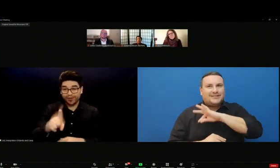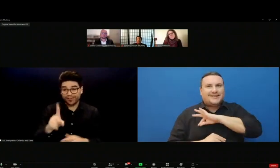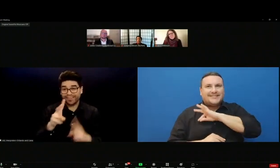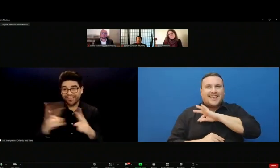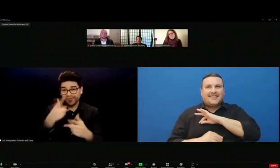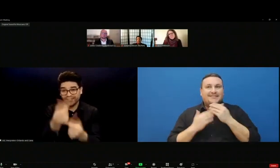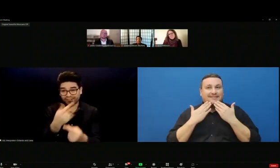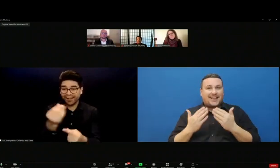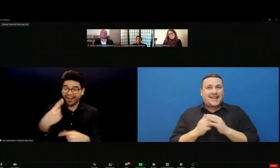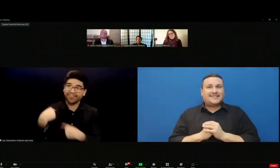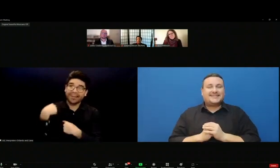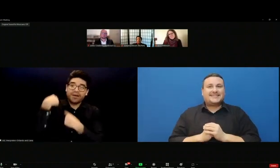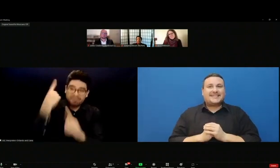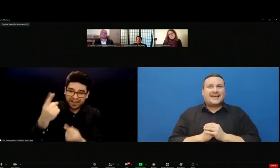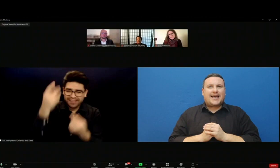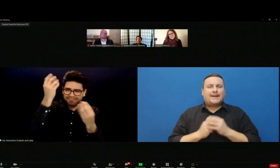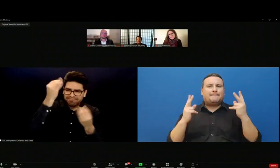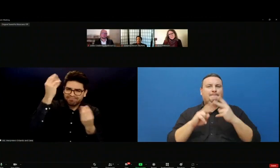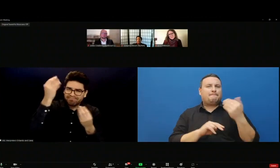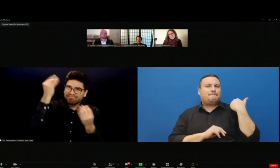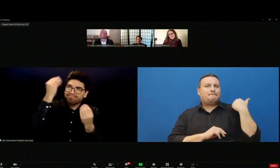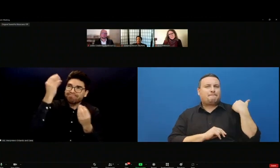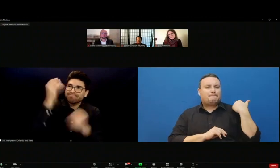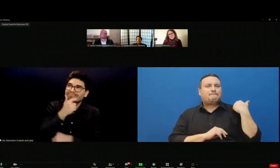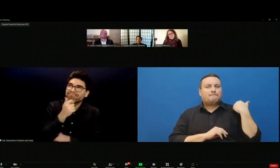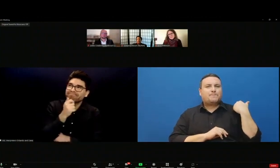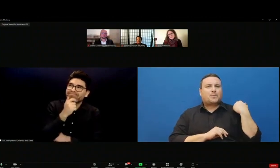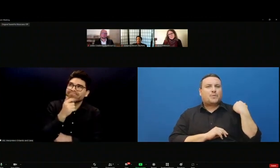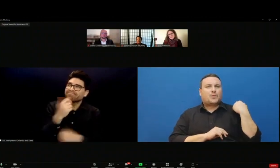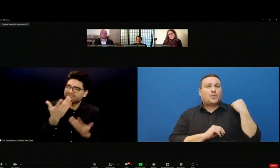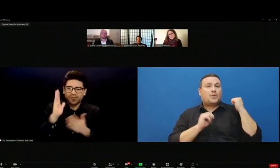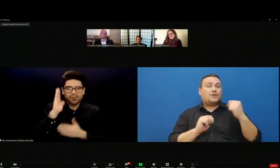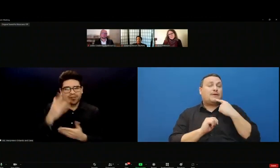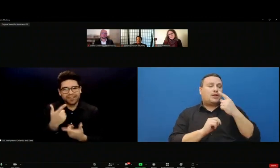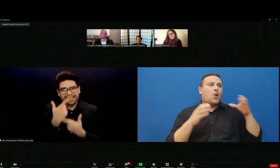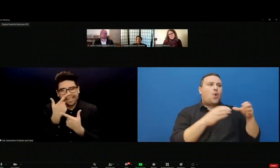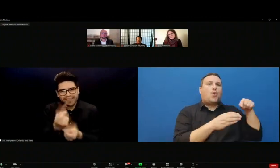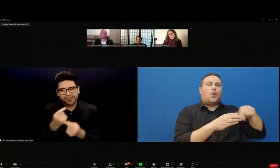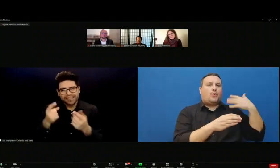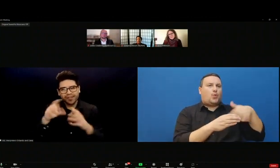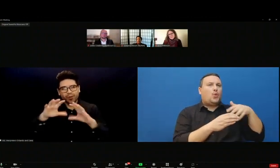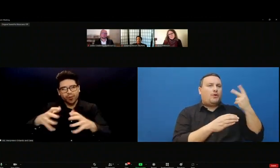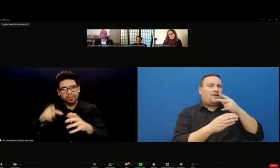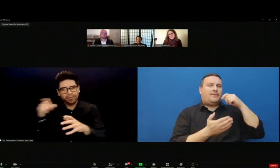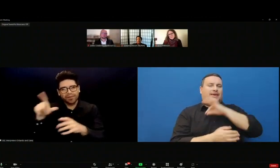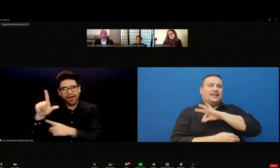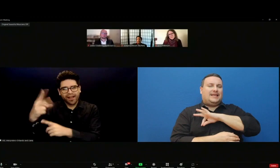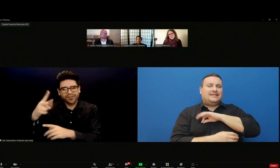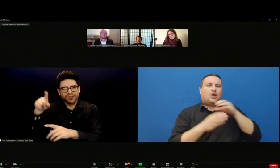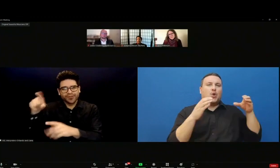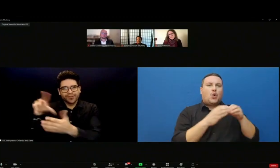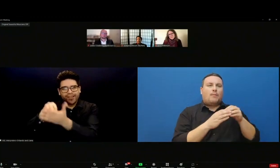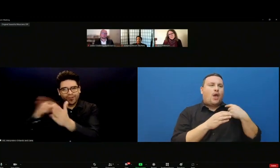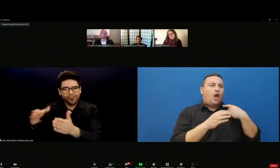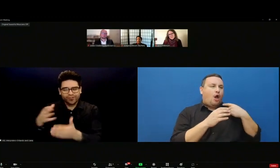have been thinking about it recently as well, that it would be a very interesting group to do this study with and see what is happening with